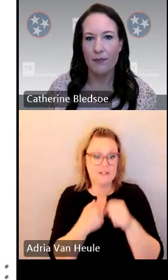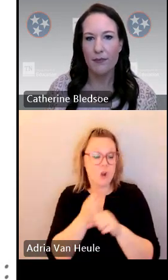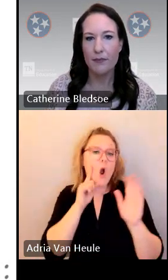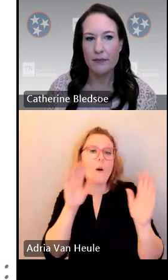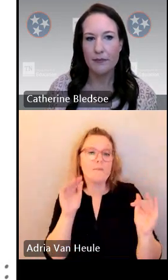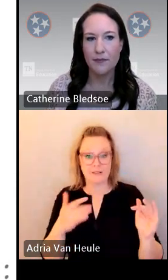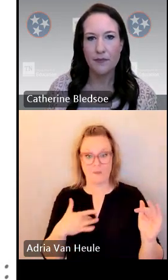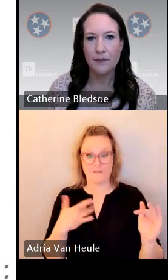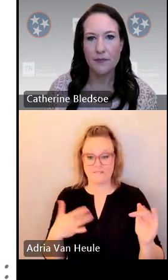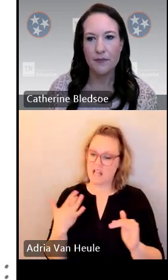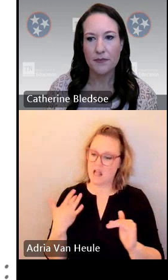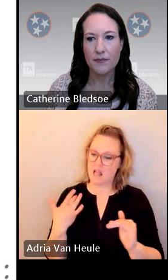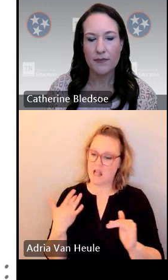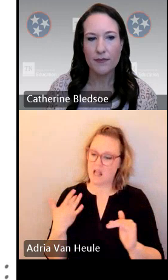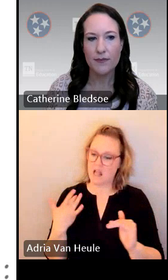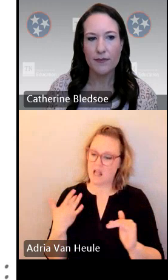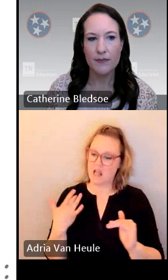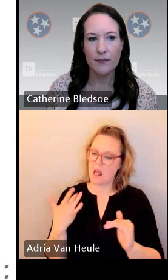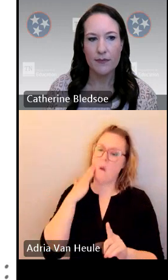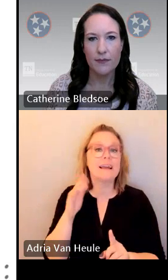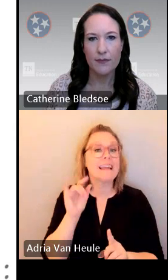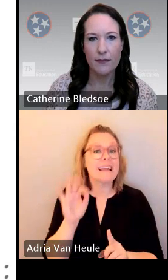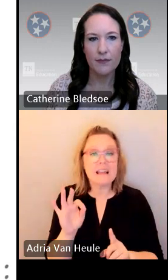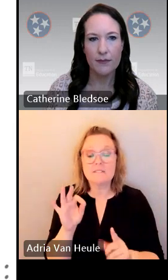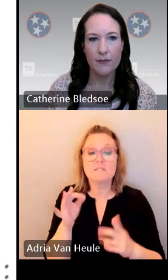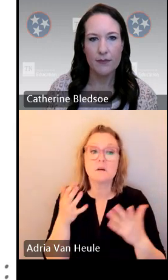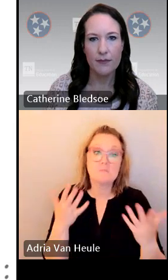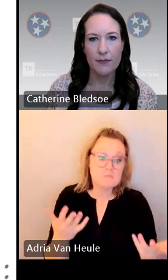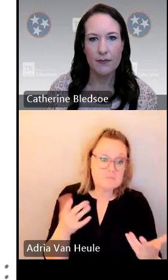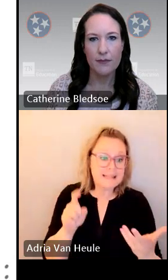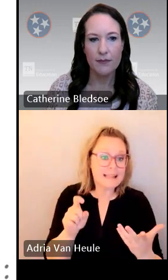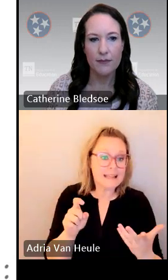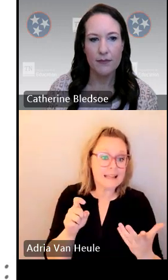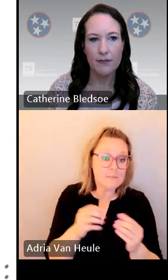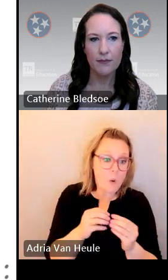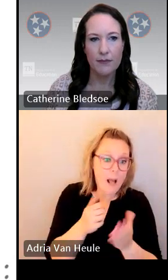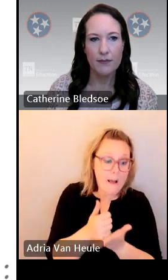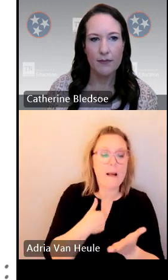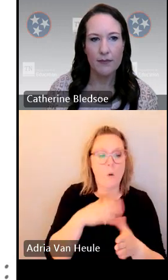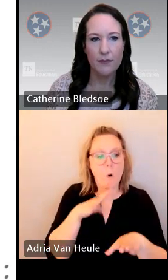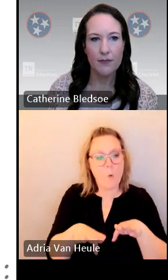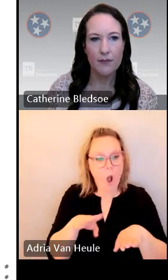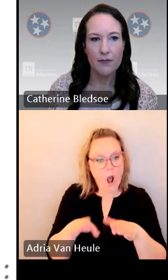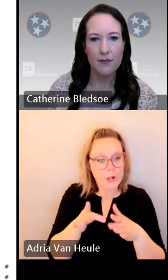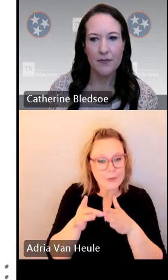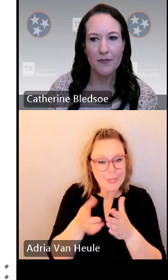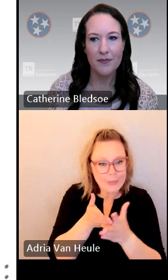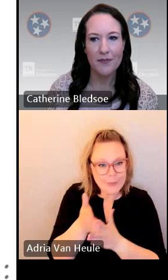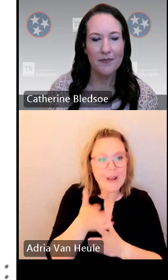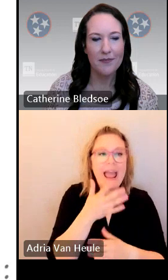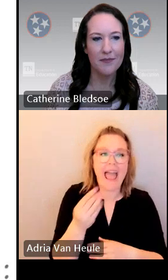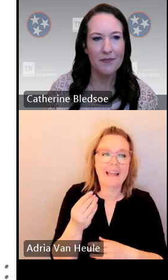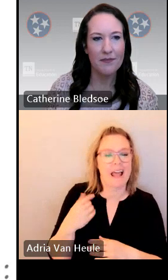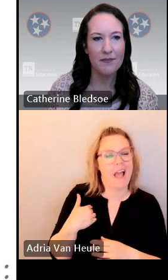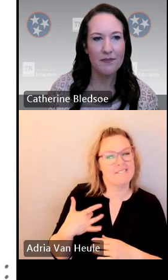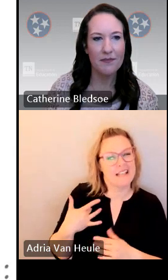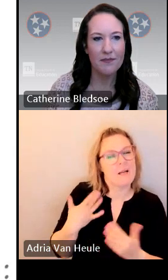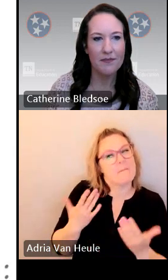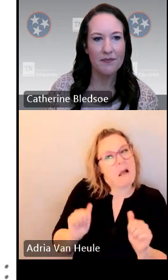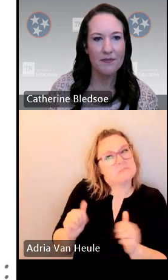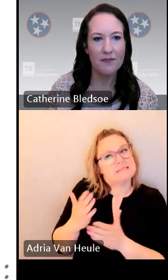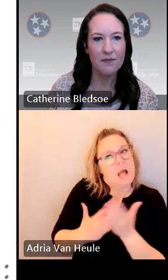to this, then I'm going to walk you through this process, and we'll have time for questions at the end if there are any, and I anticipate there may be some. So the